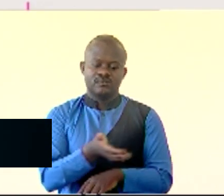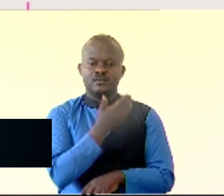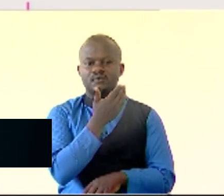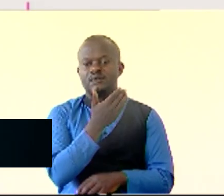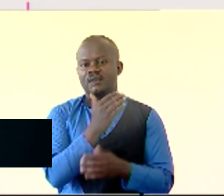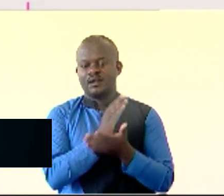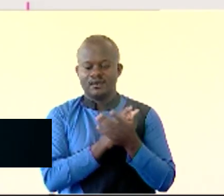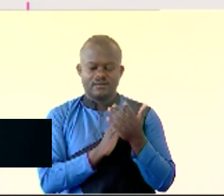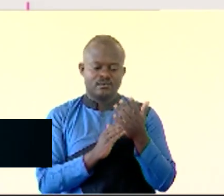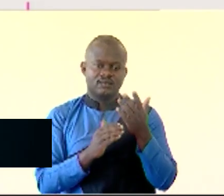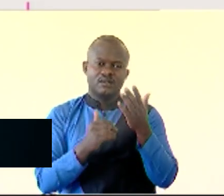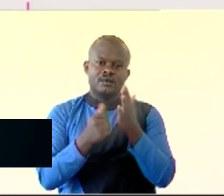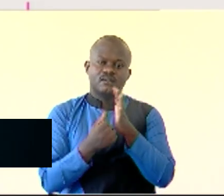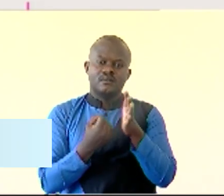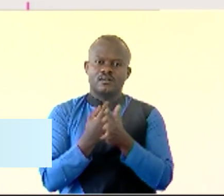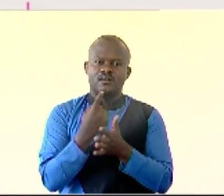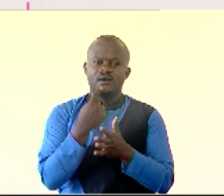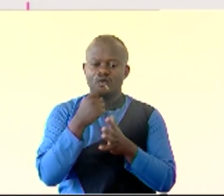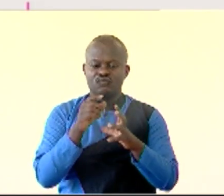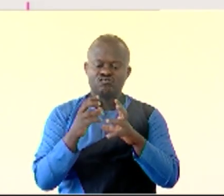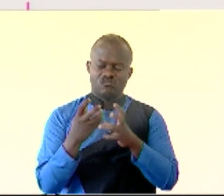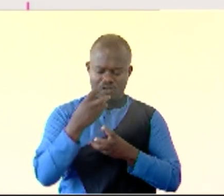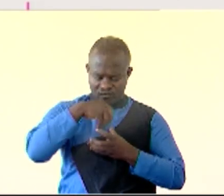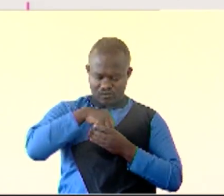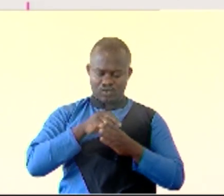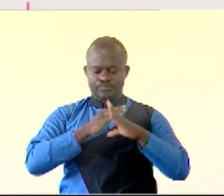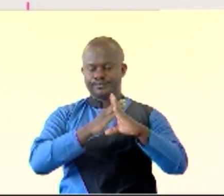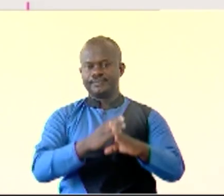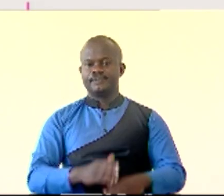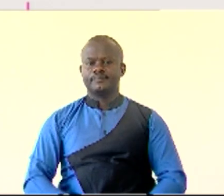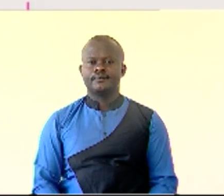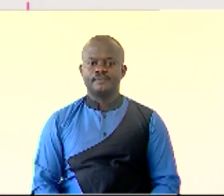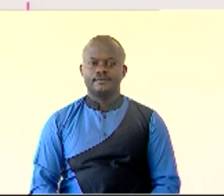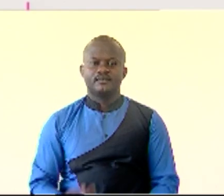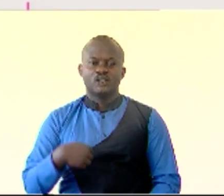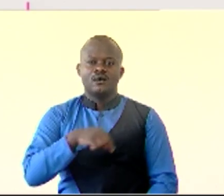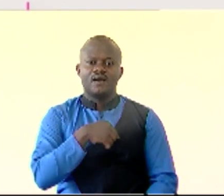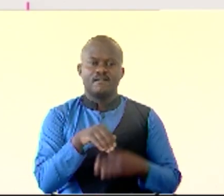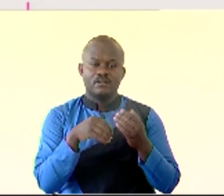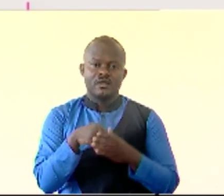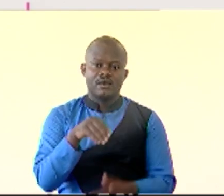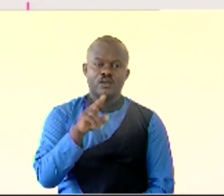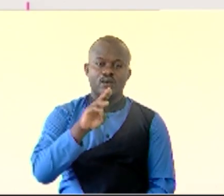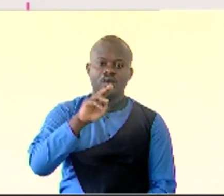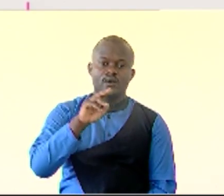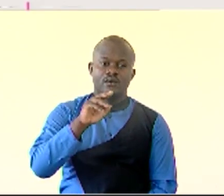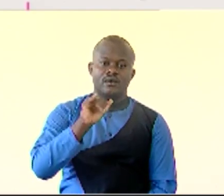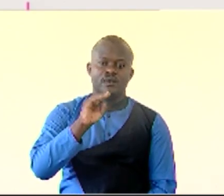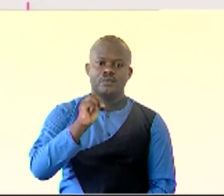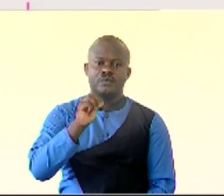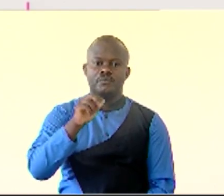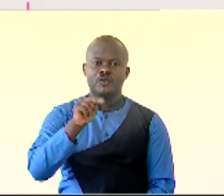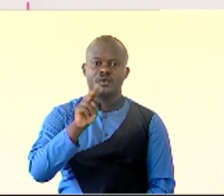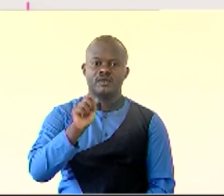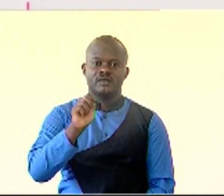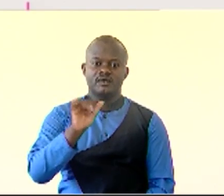before spreading to and attacks other body parts. We have types of immunity. That's why I'm going to talk about immunity. We